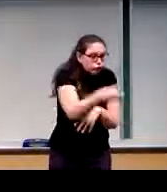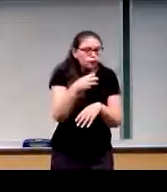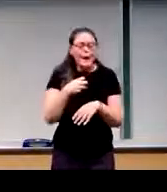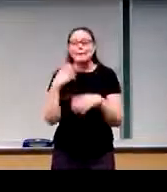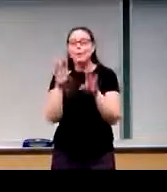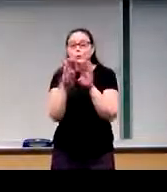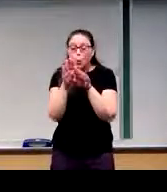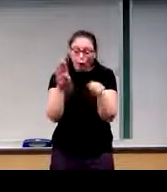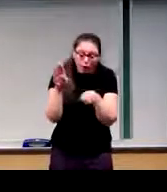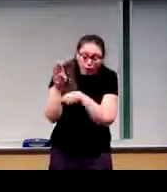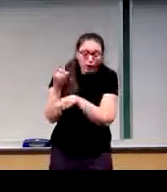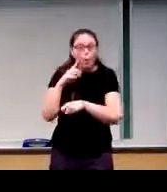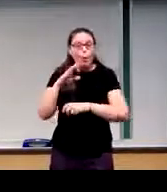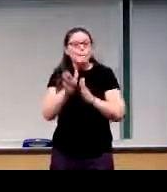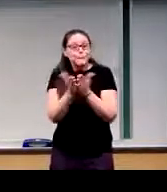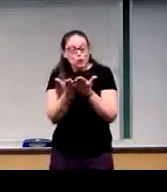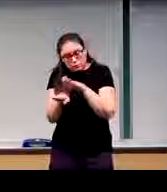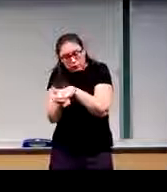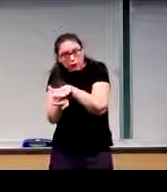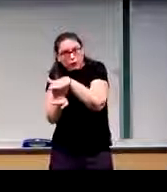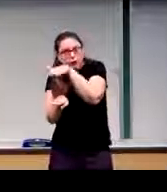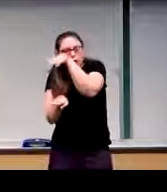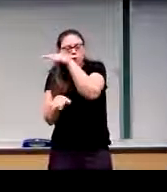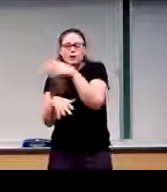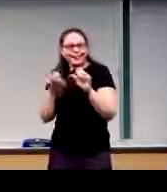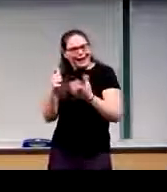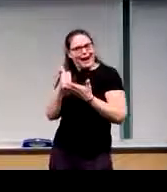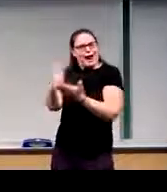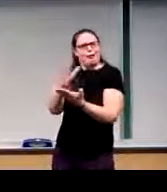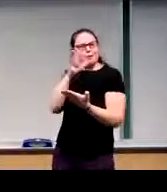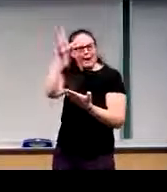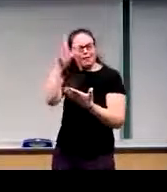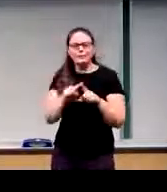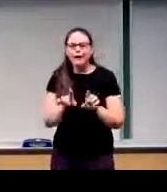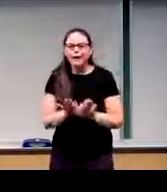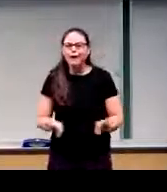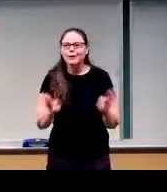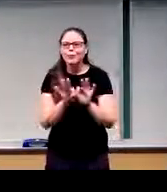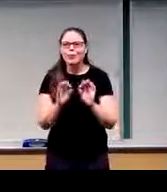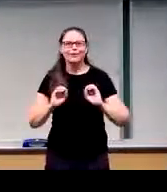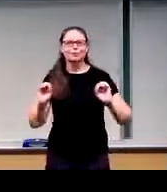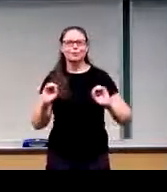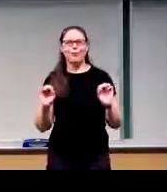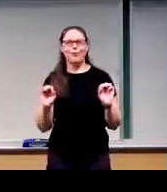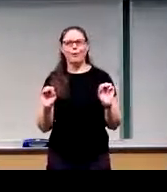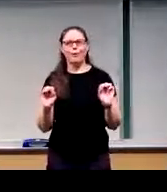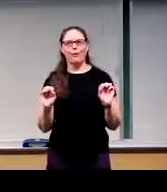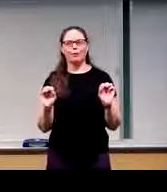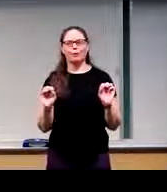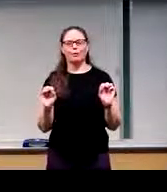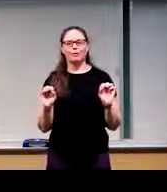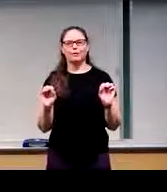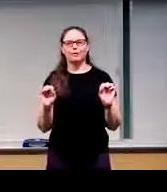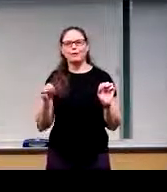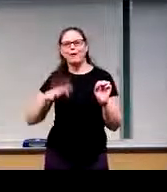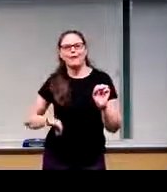to stacking books, and importantly, with no concrete reward and